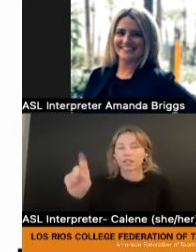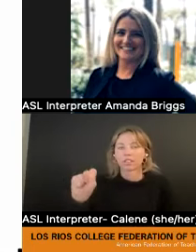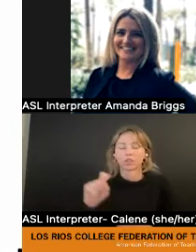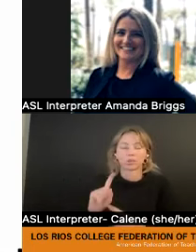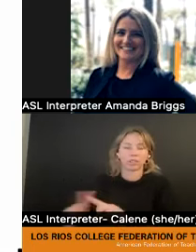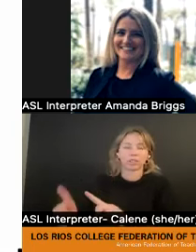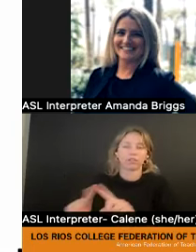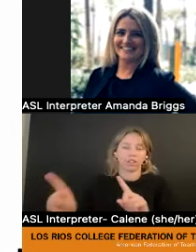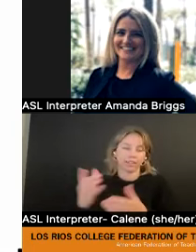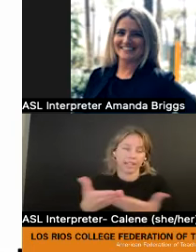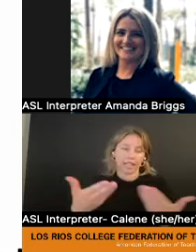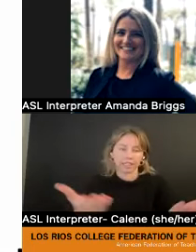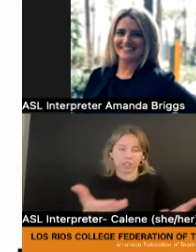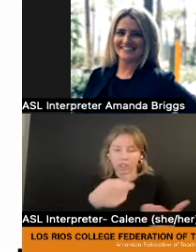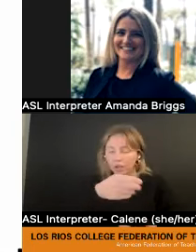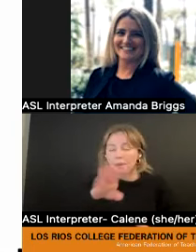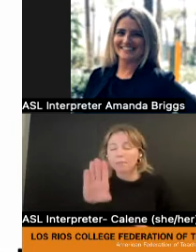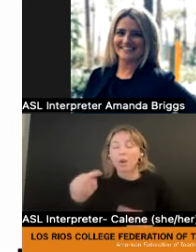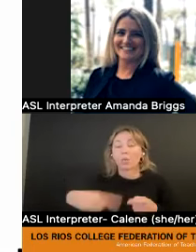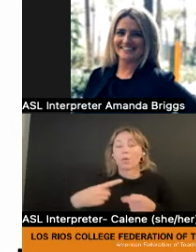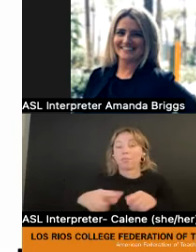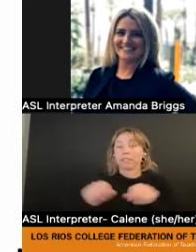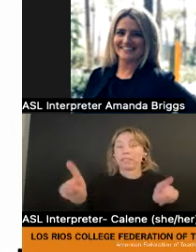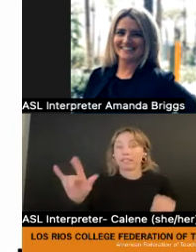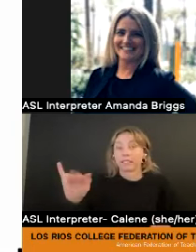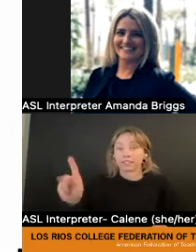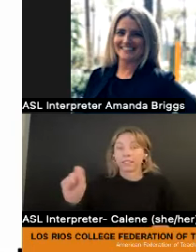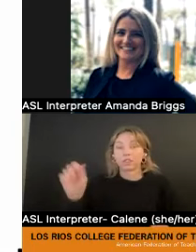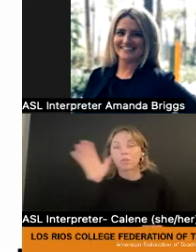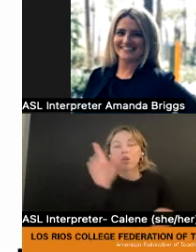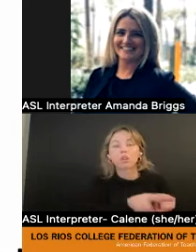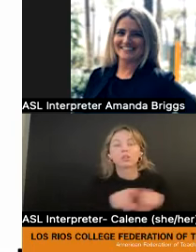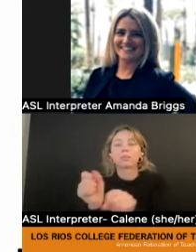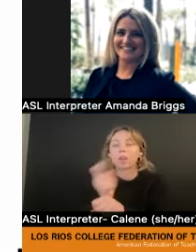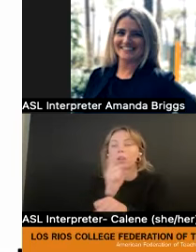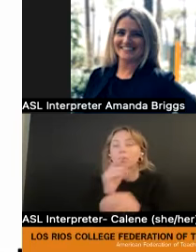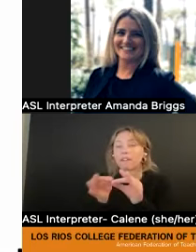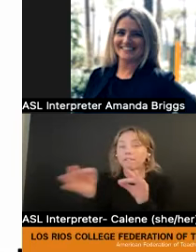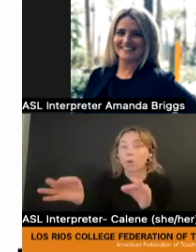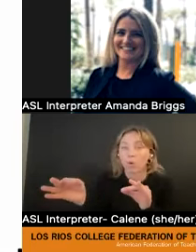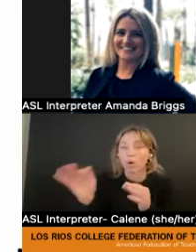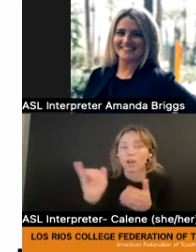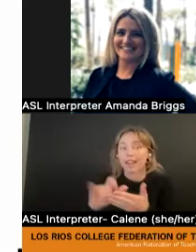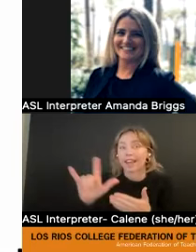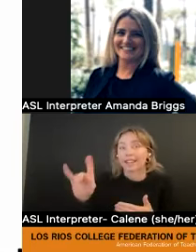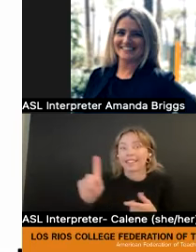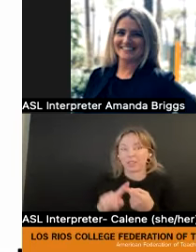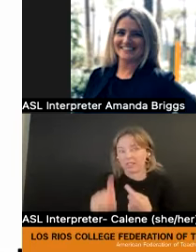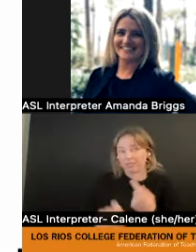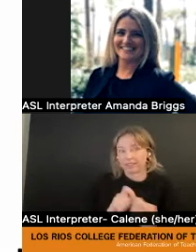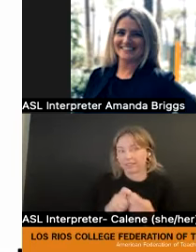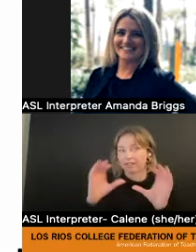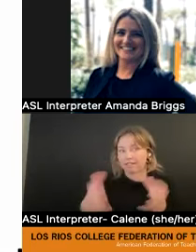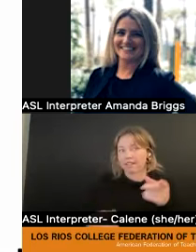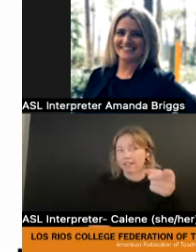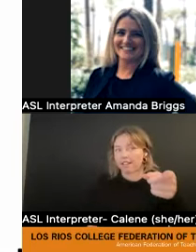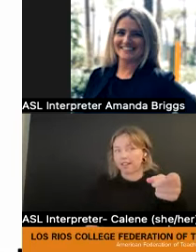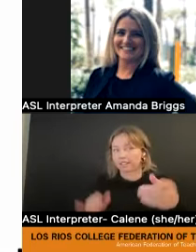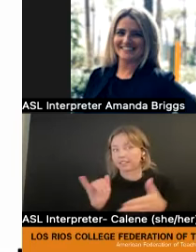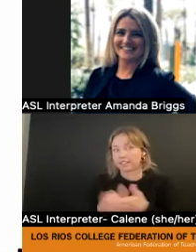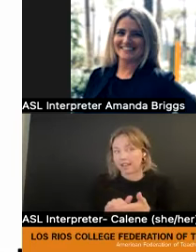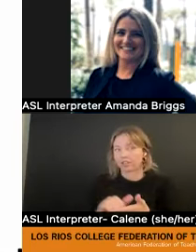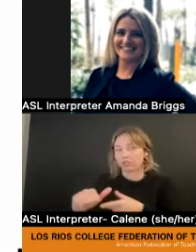pieces here. I'm also gonna make sure that we forward the link to this particular class. We wanna note that through this, at least